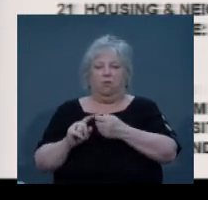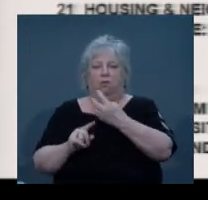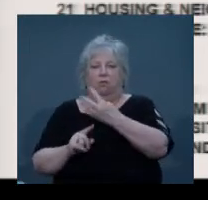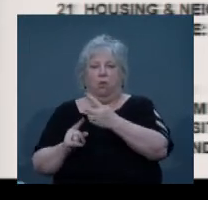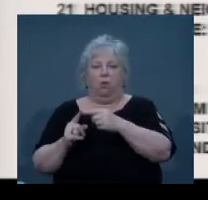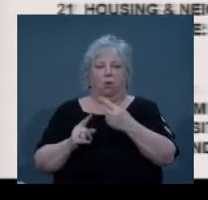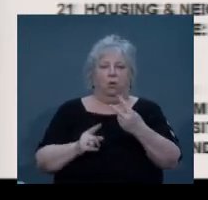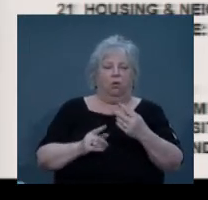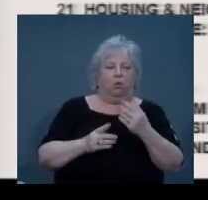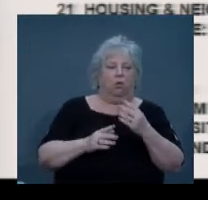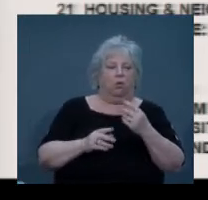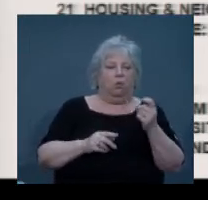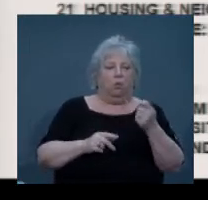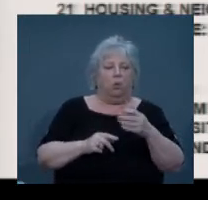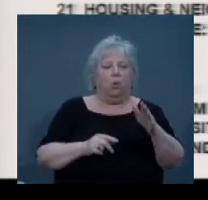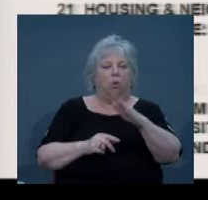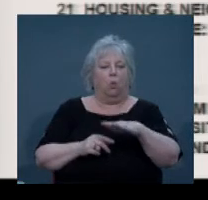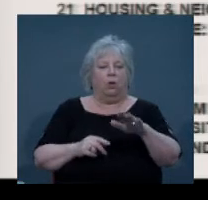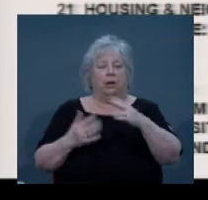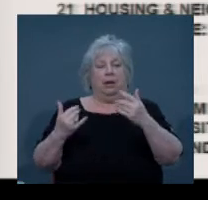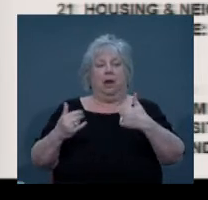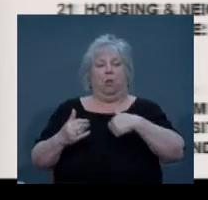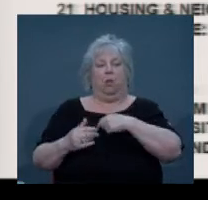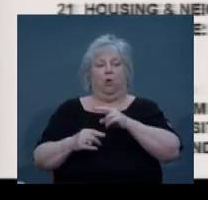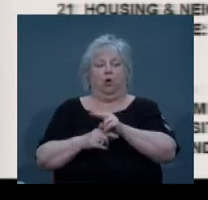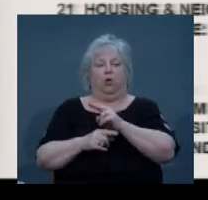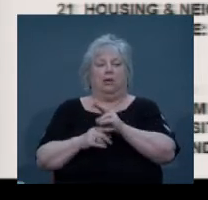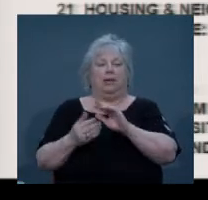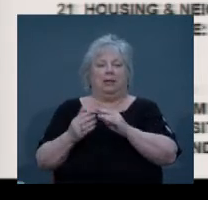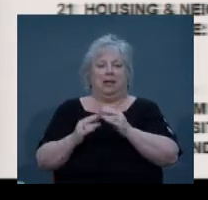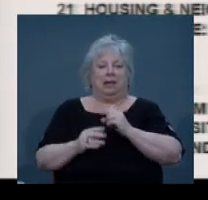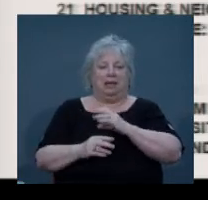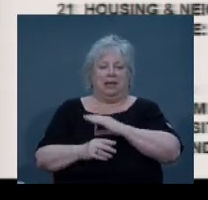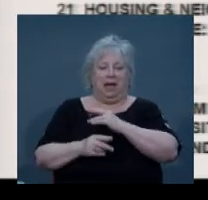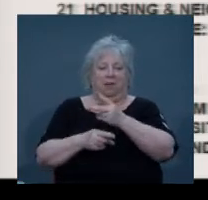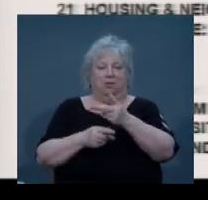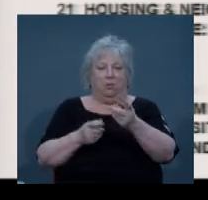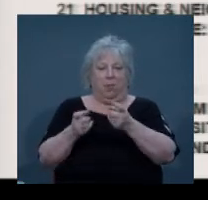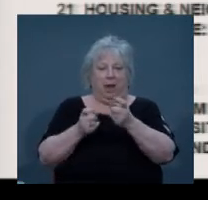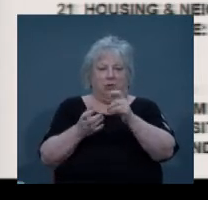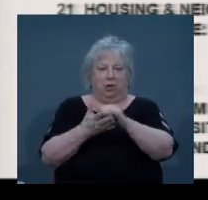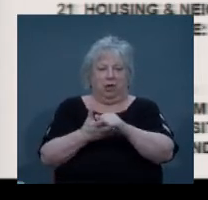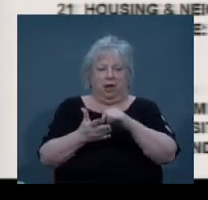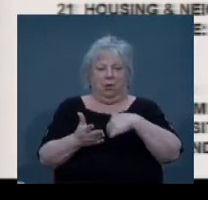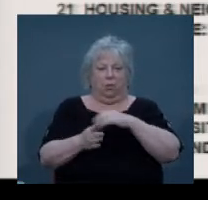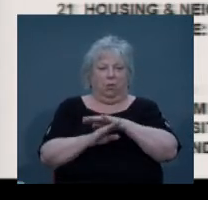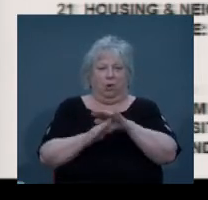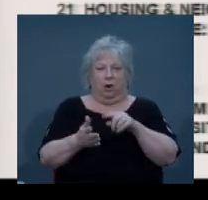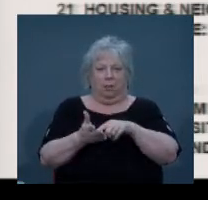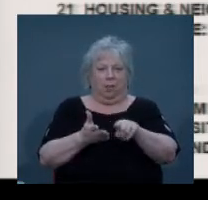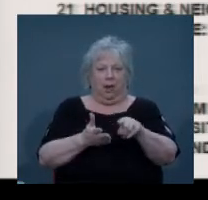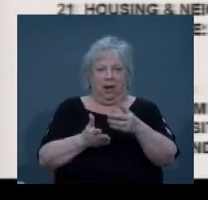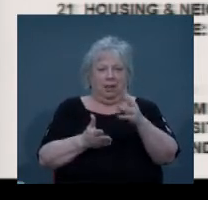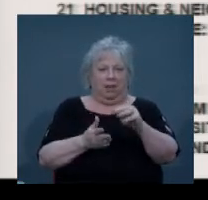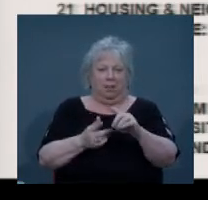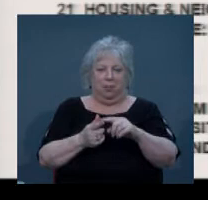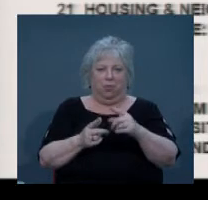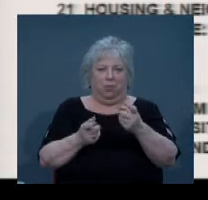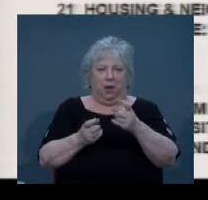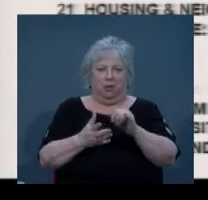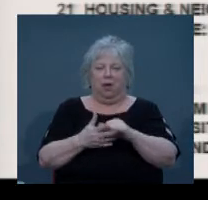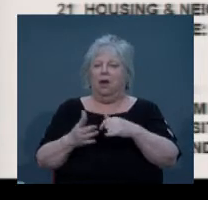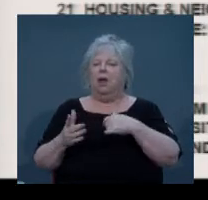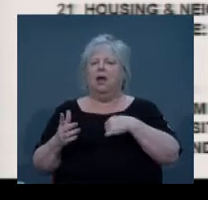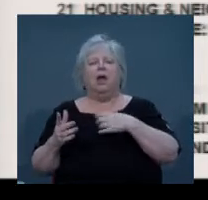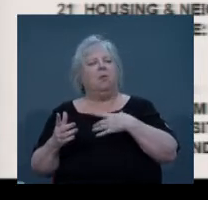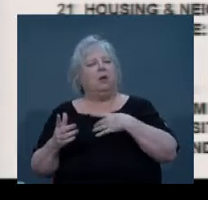2 courses, we're using city staff to manage that facility now. We are no longer paying them to manage the facility. I would like